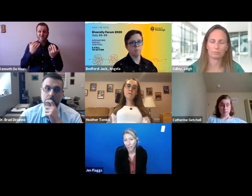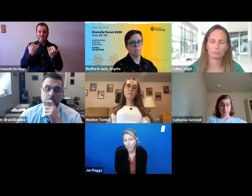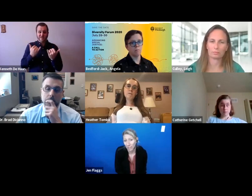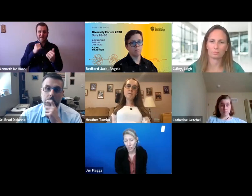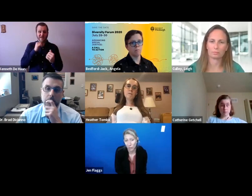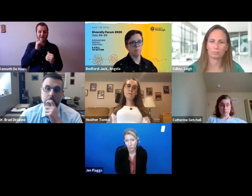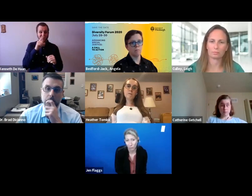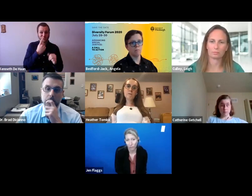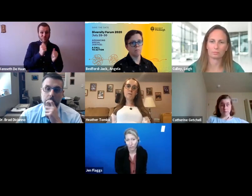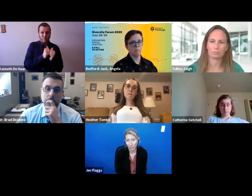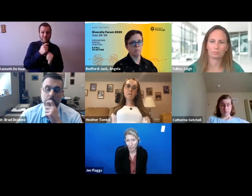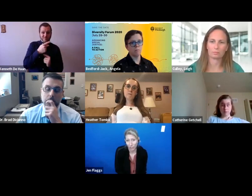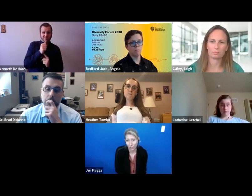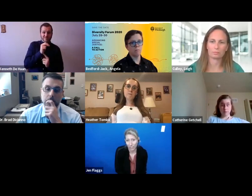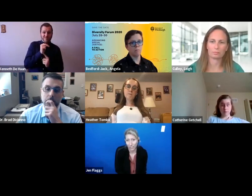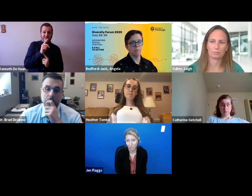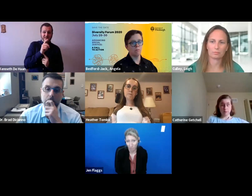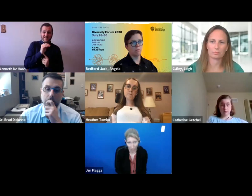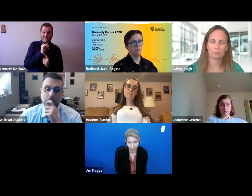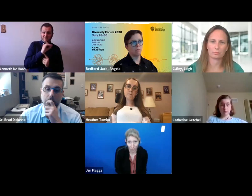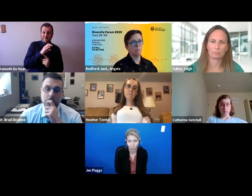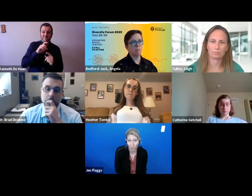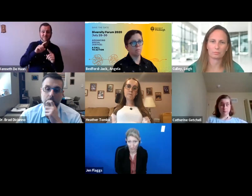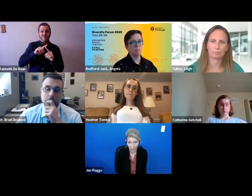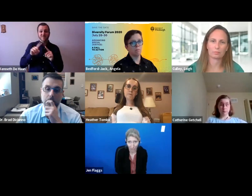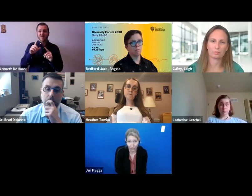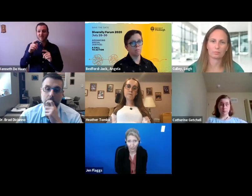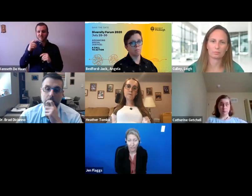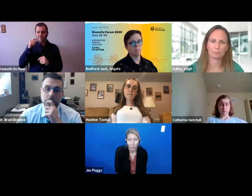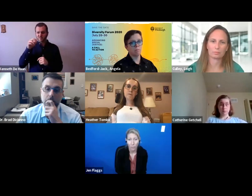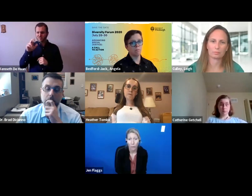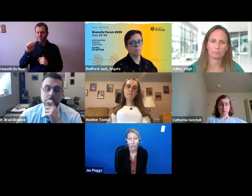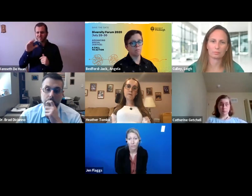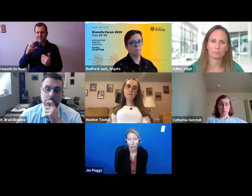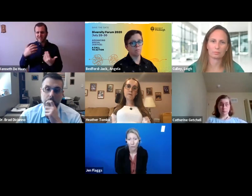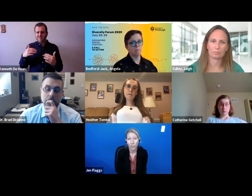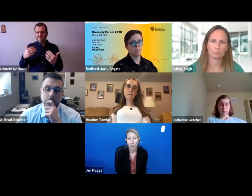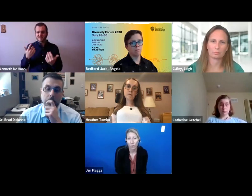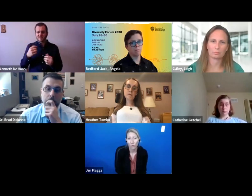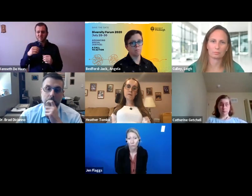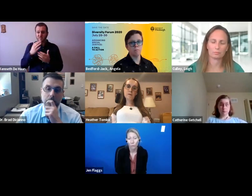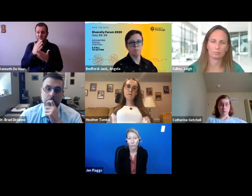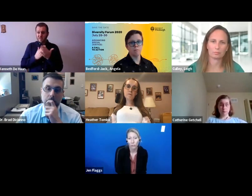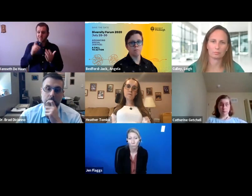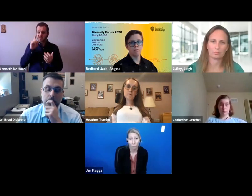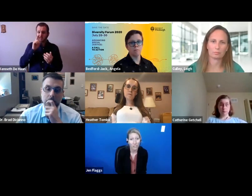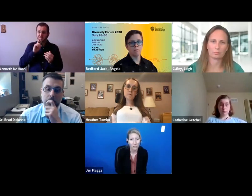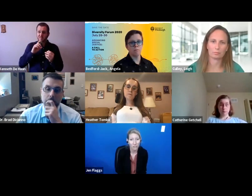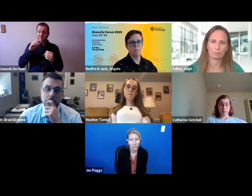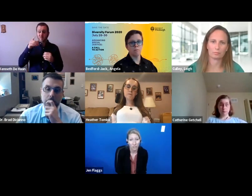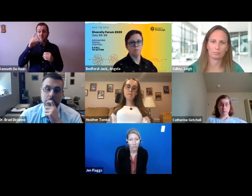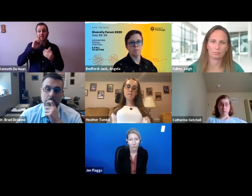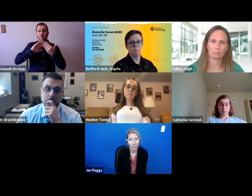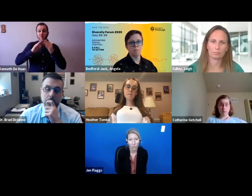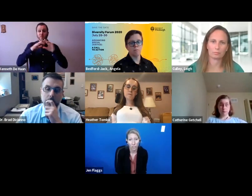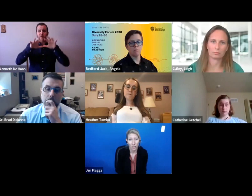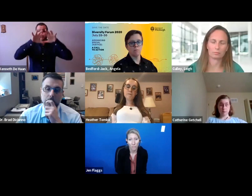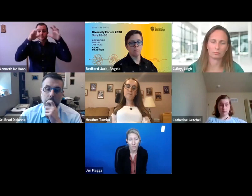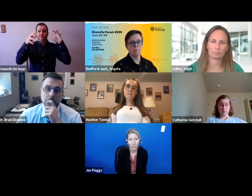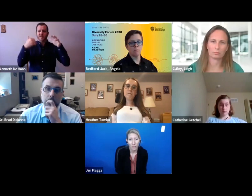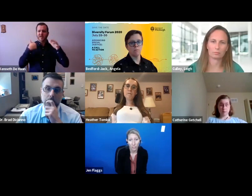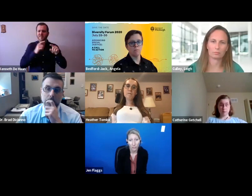of the biggest issues that we're facing currently is not just with the pandemic, but also with race. You